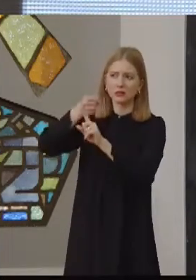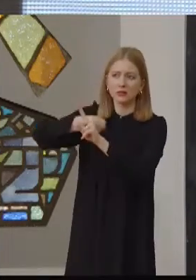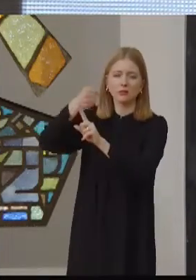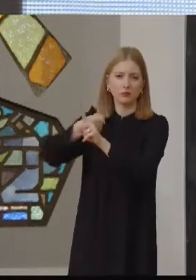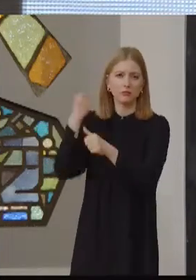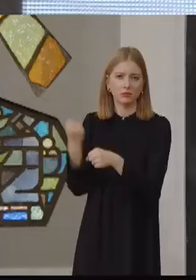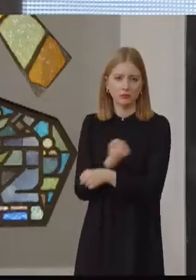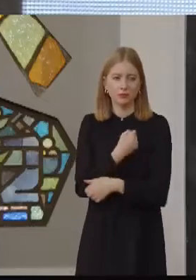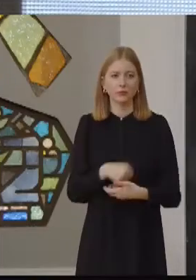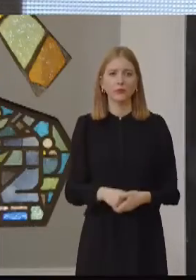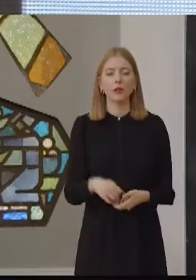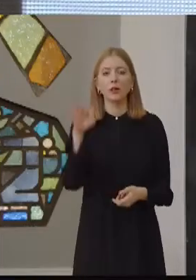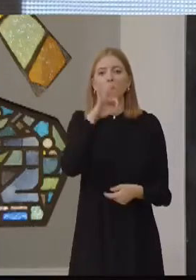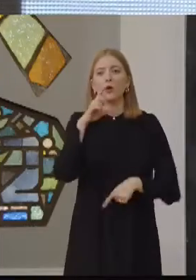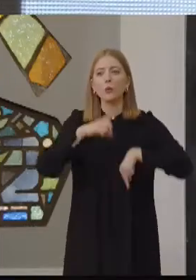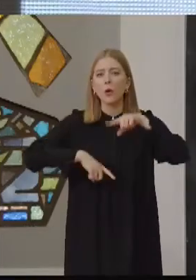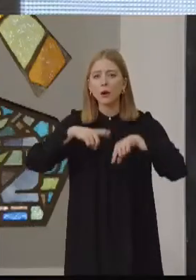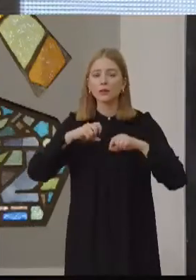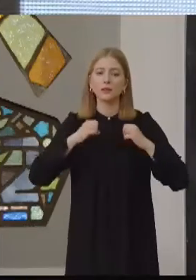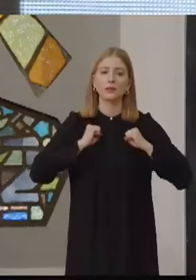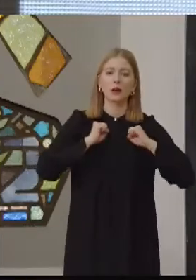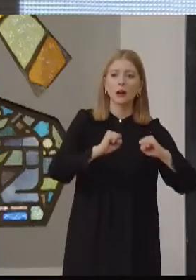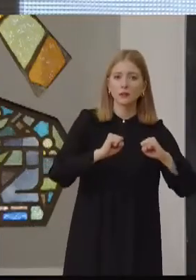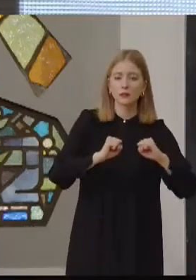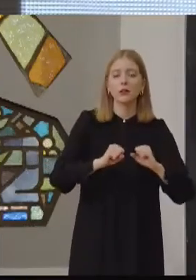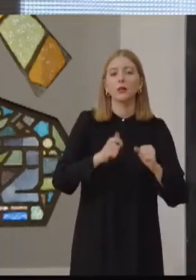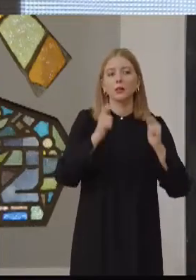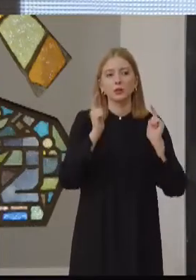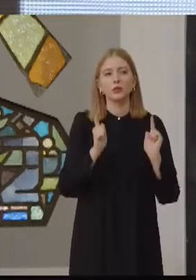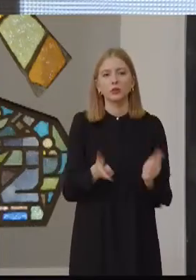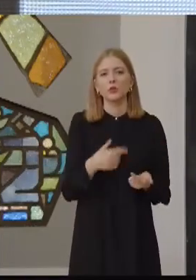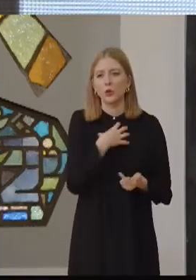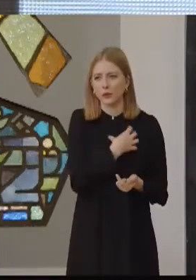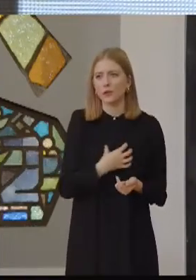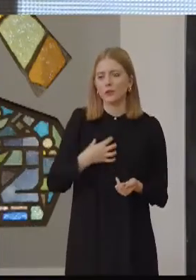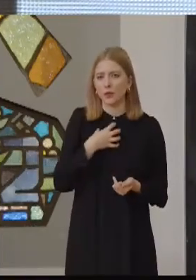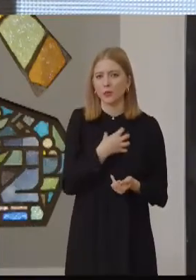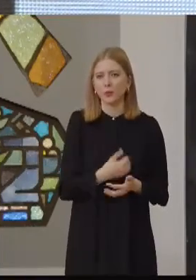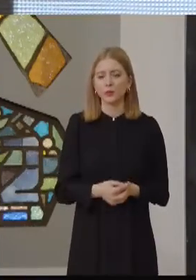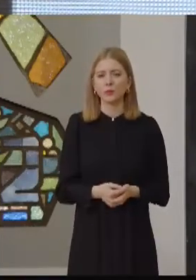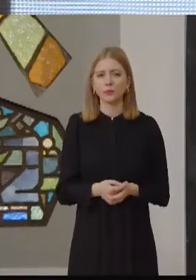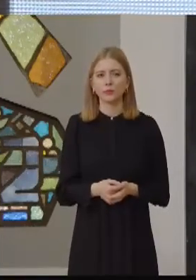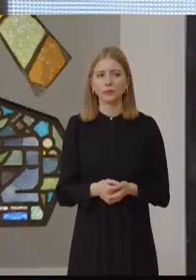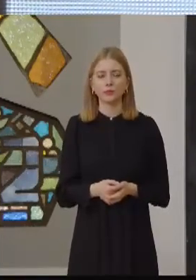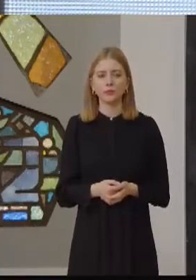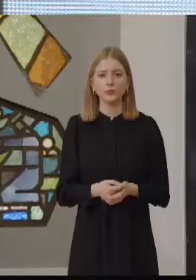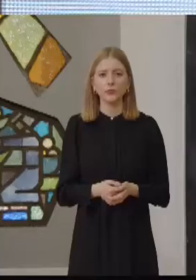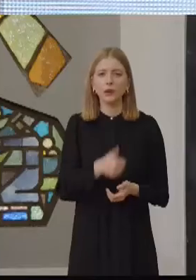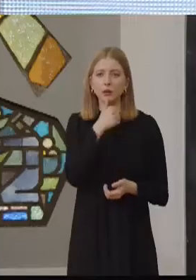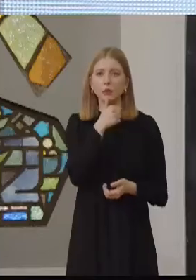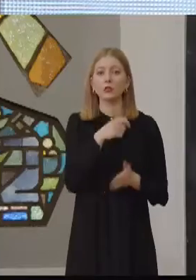When we speak about political will and courage, I think that those two aspects